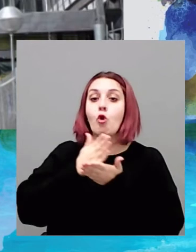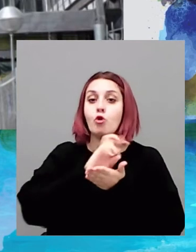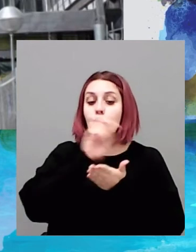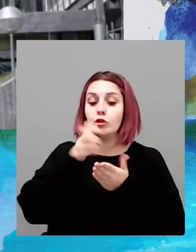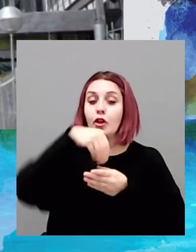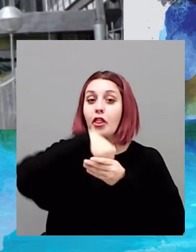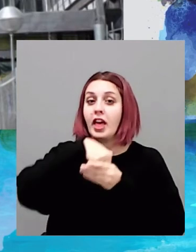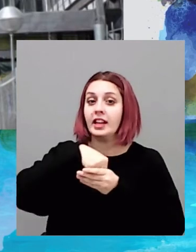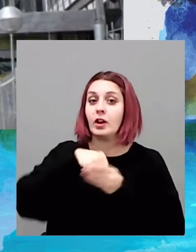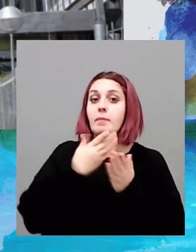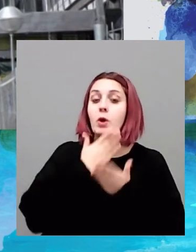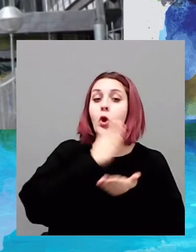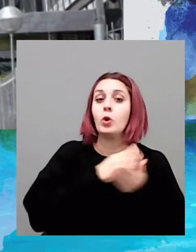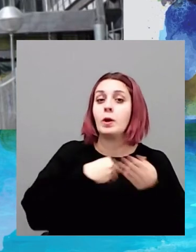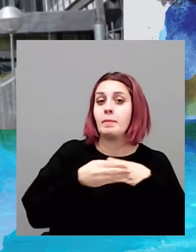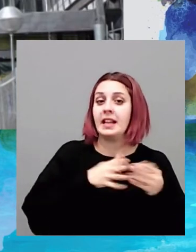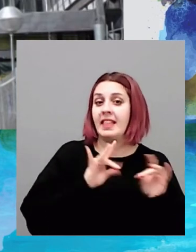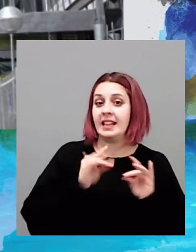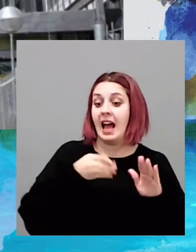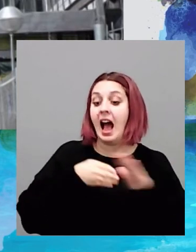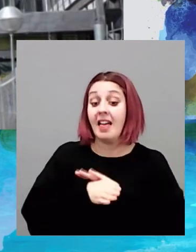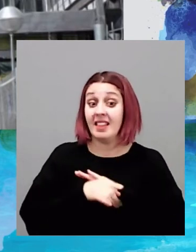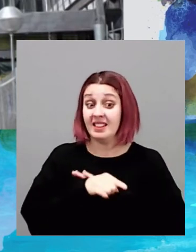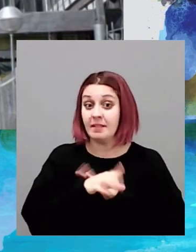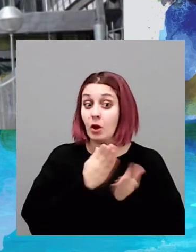the courses that we offer, I could think of